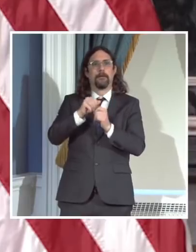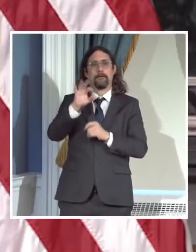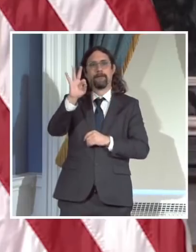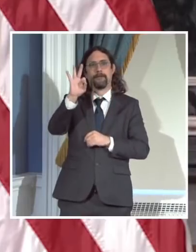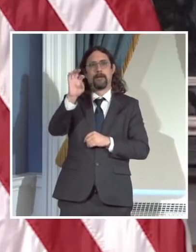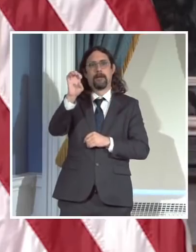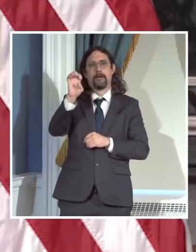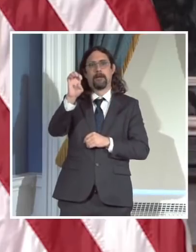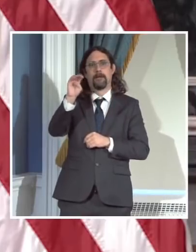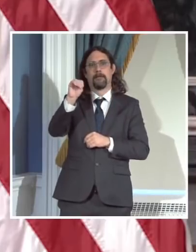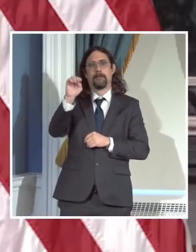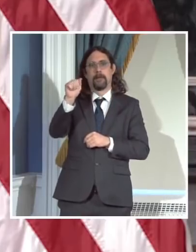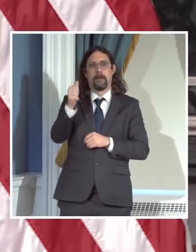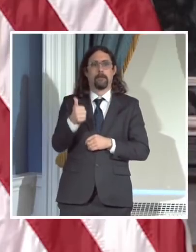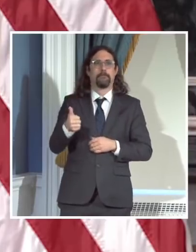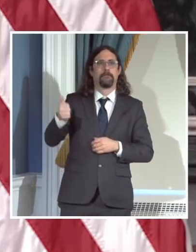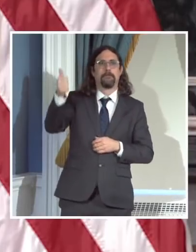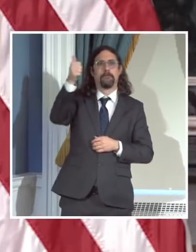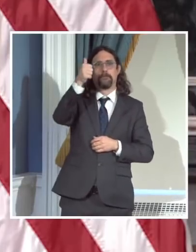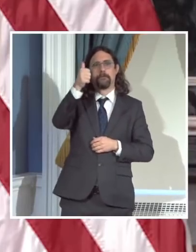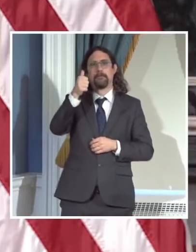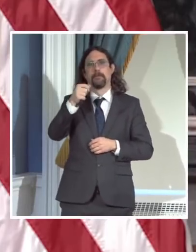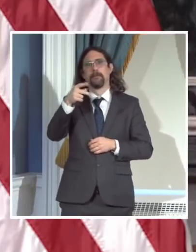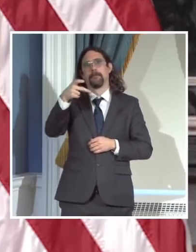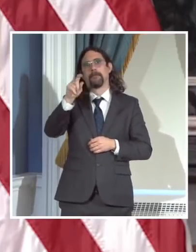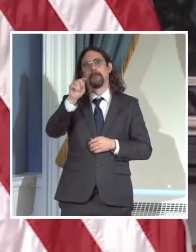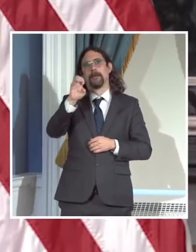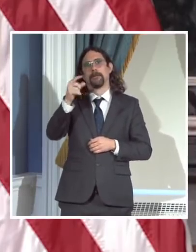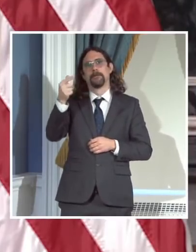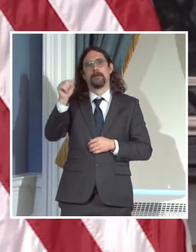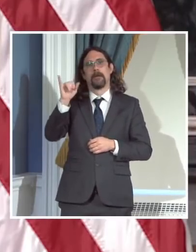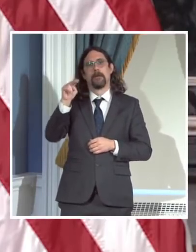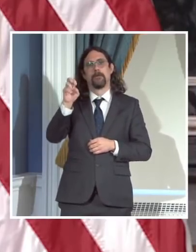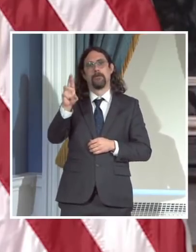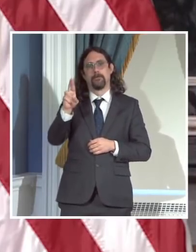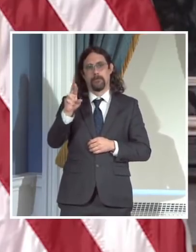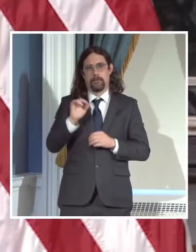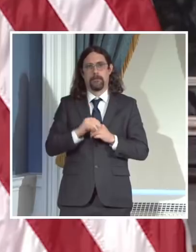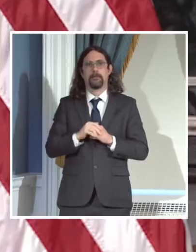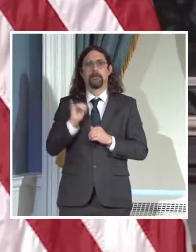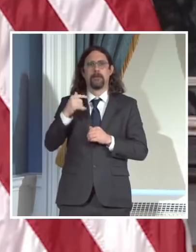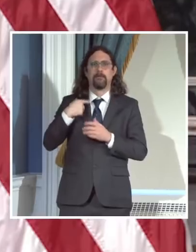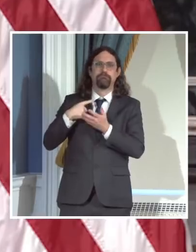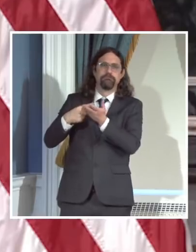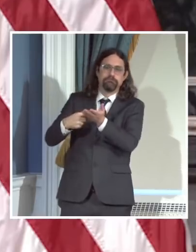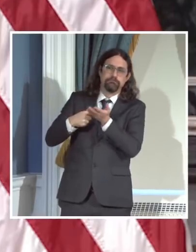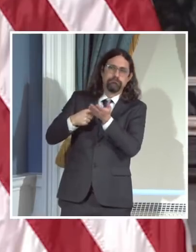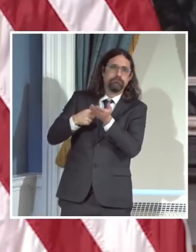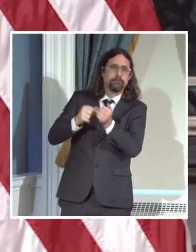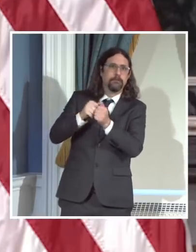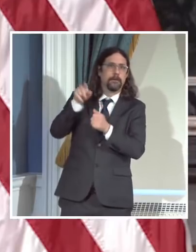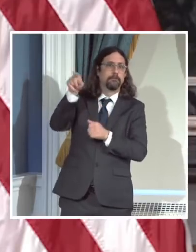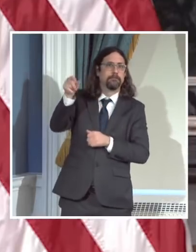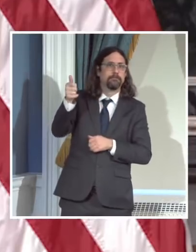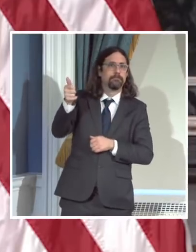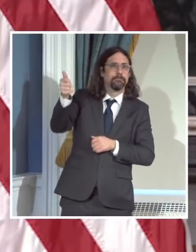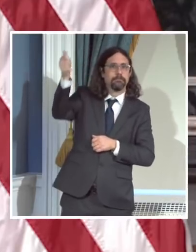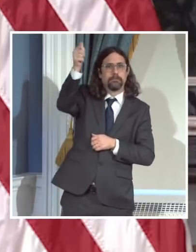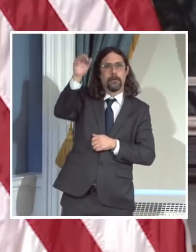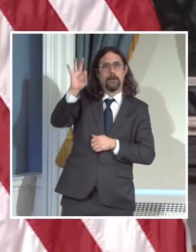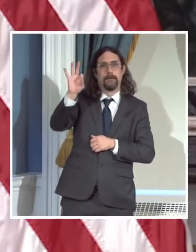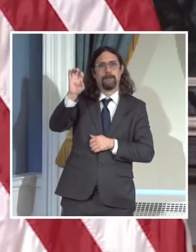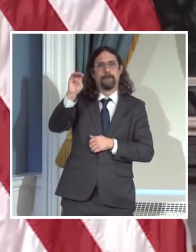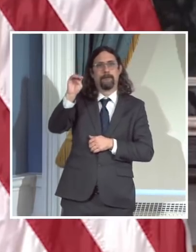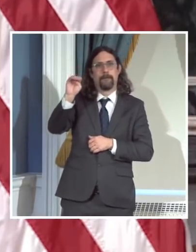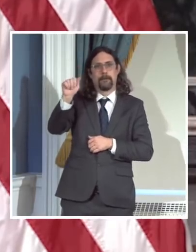the president has tasked with leading the effort nationally to ensure that the efforts to